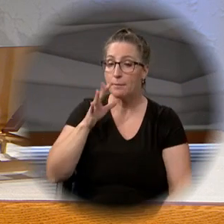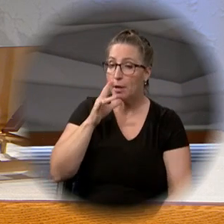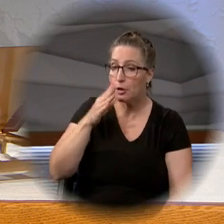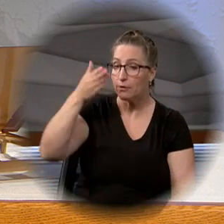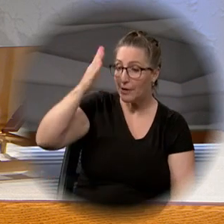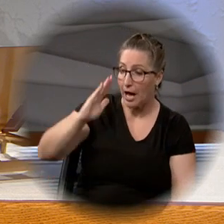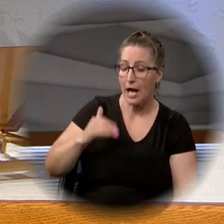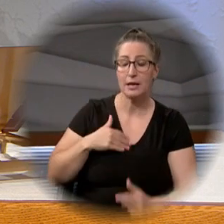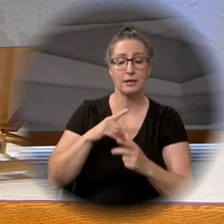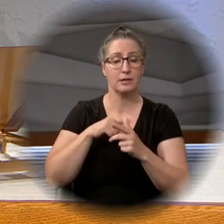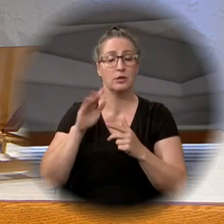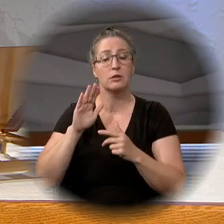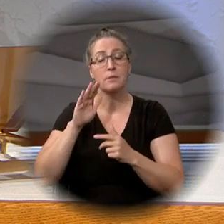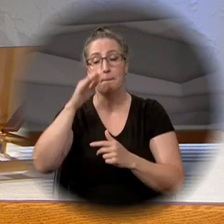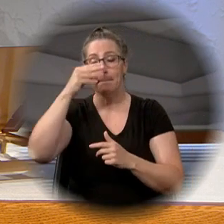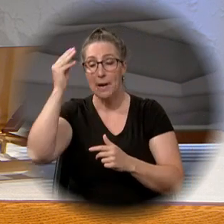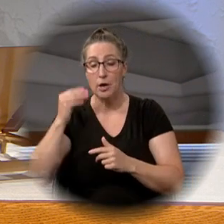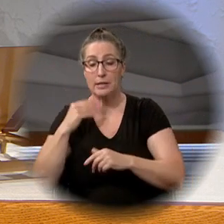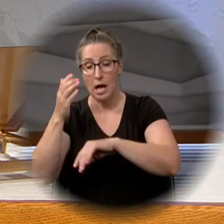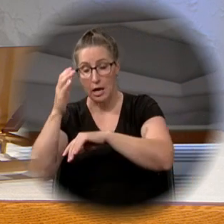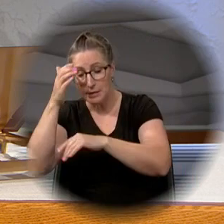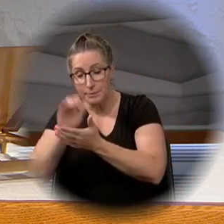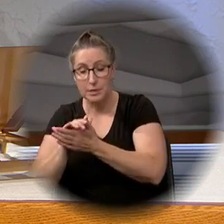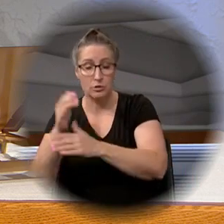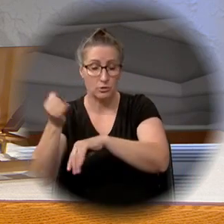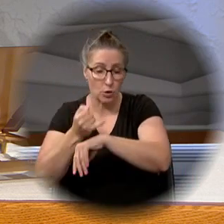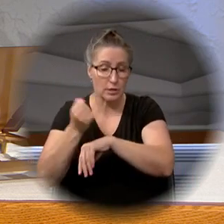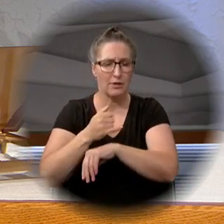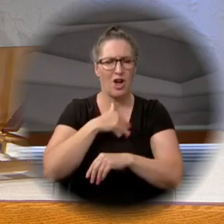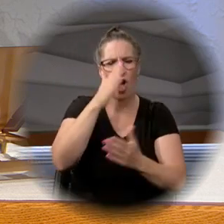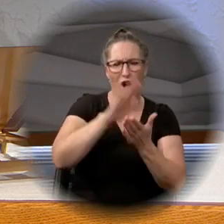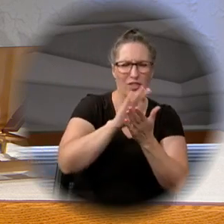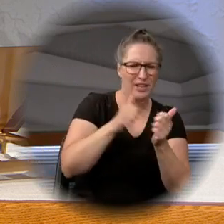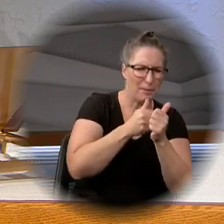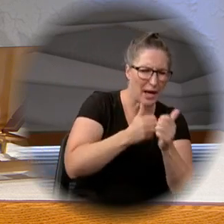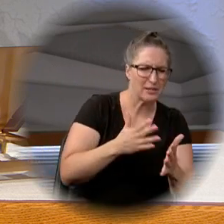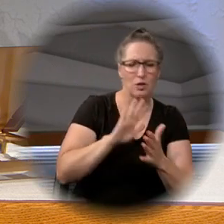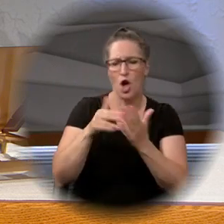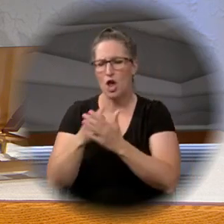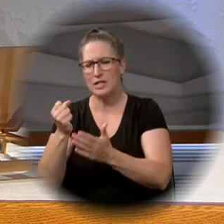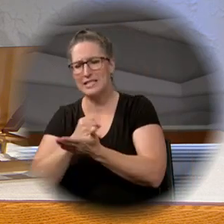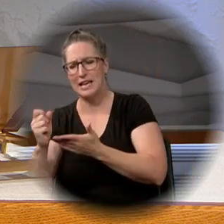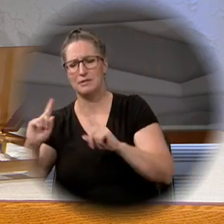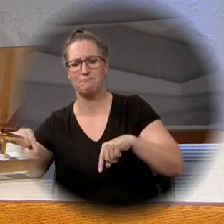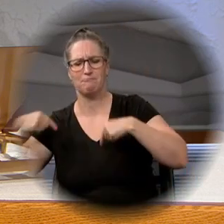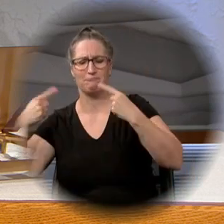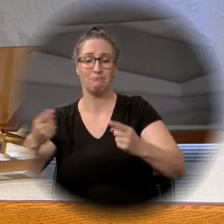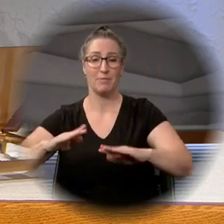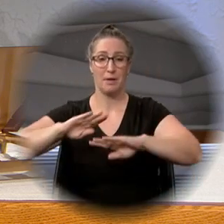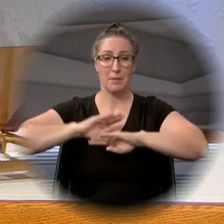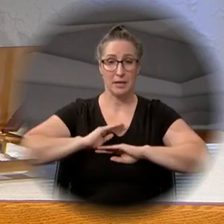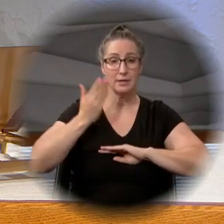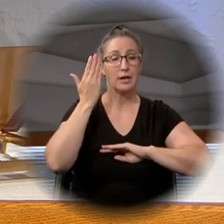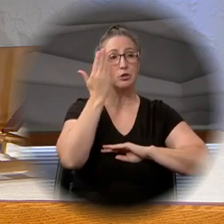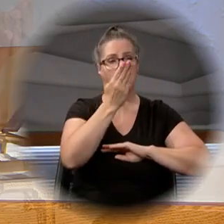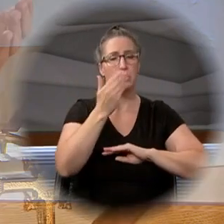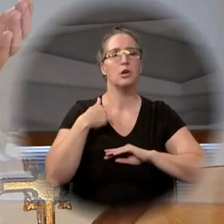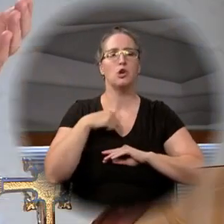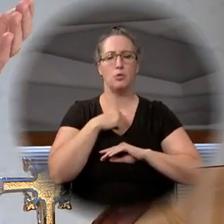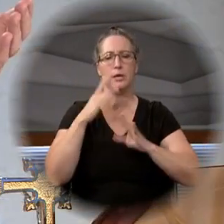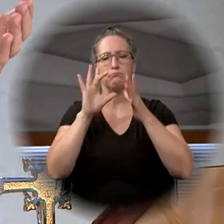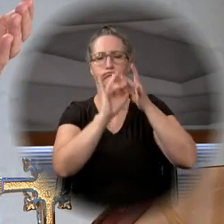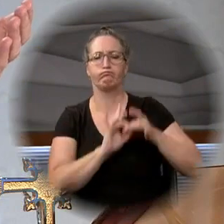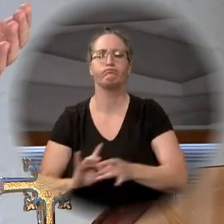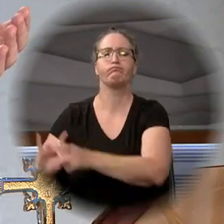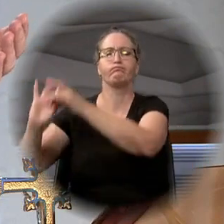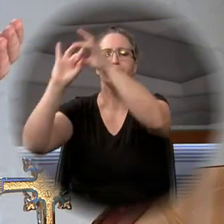of God, Blessed Joseph, her spouse, with the blessed apostles and all the saints who have pleased you throughout the ages, we may